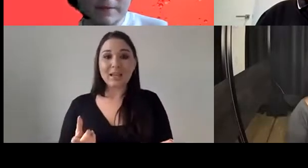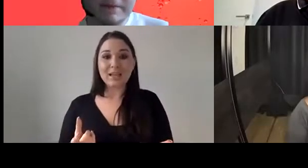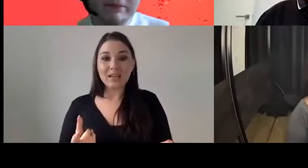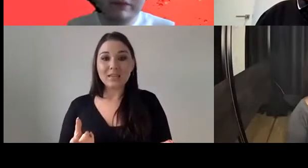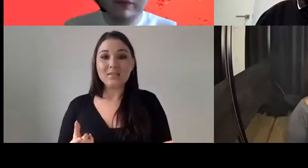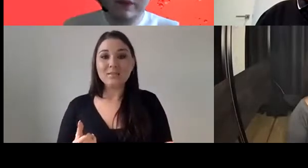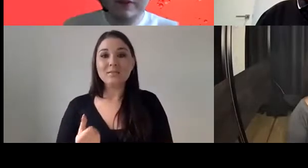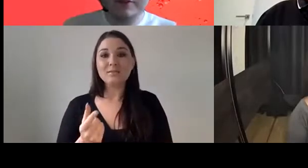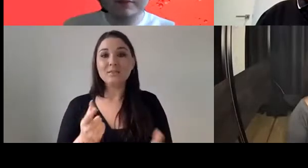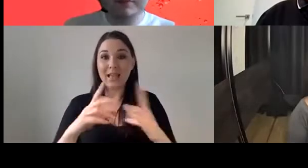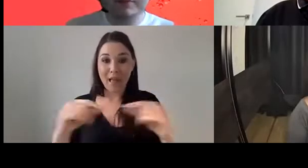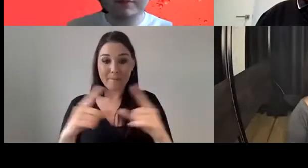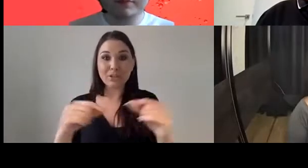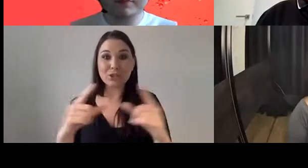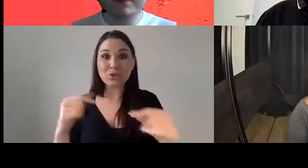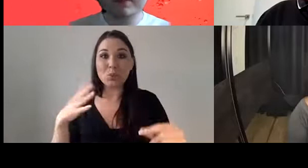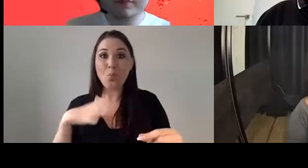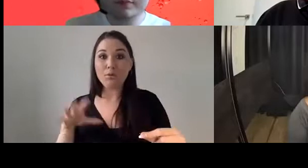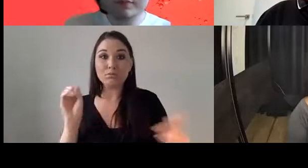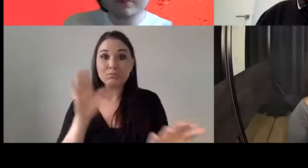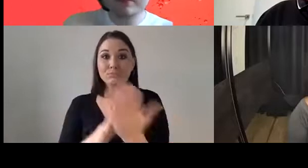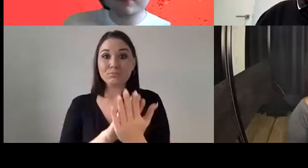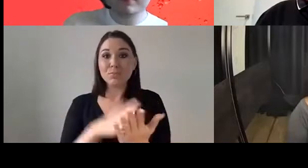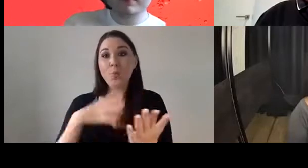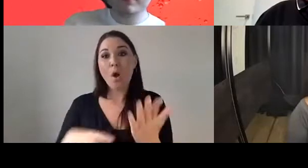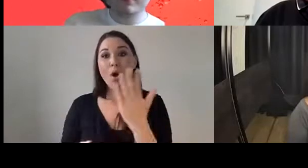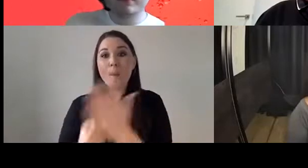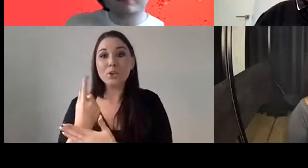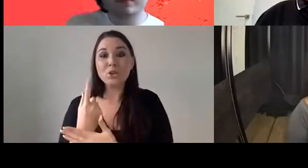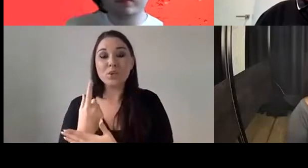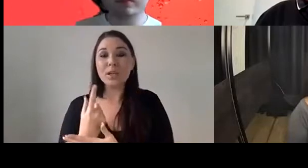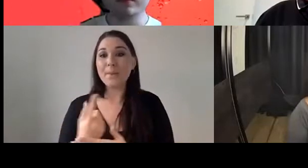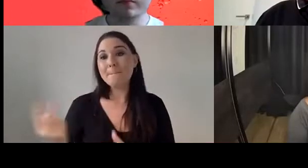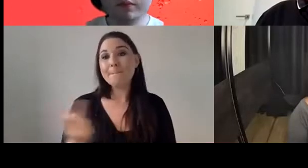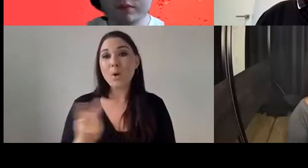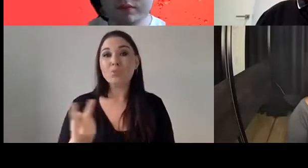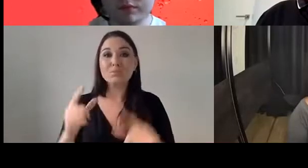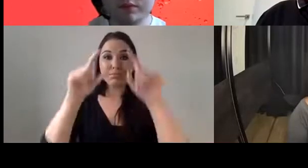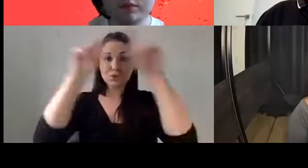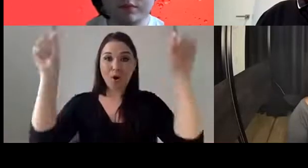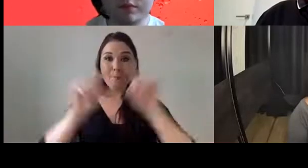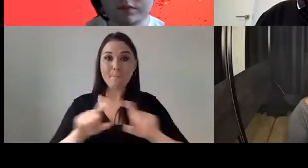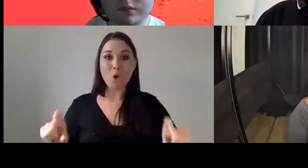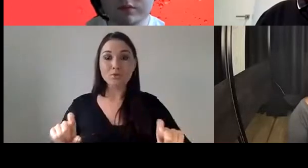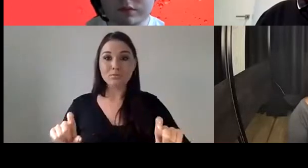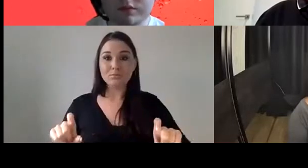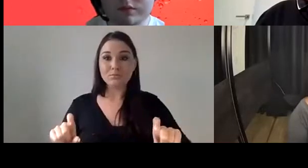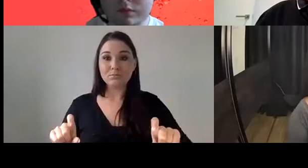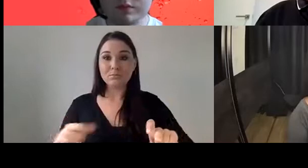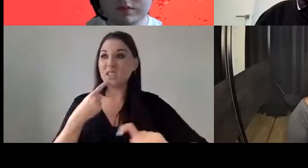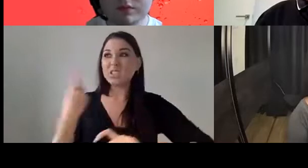wanted to put captions on, like we wanted to have an opportunity to put captions on both the top and the bottom of the screen. They were like,